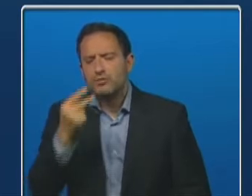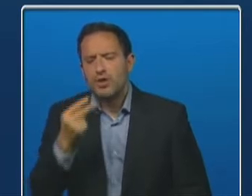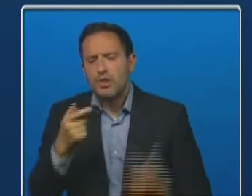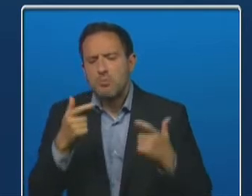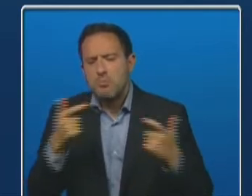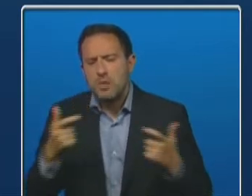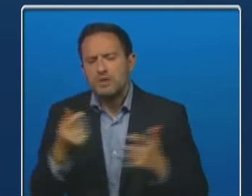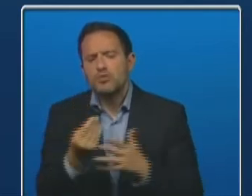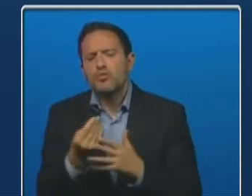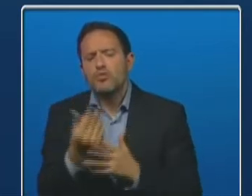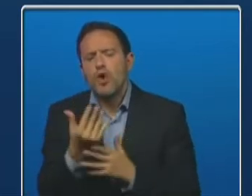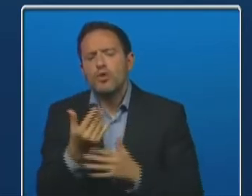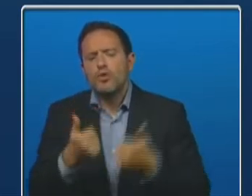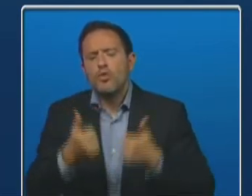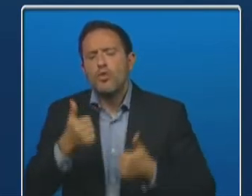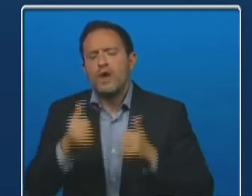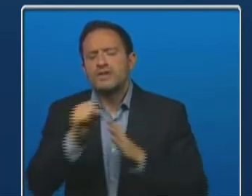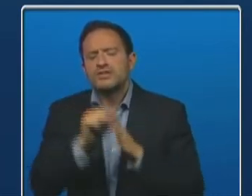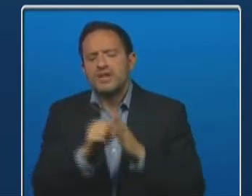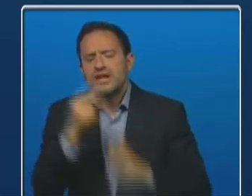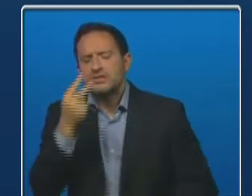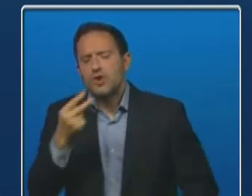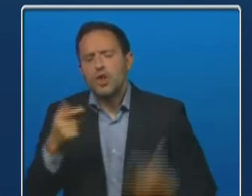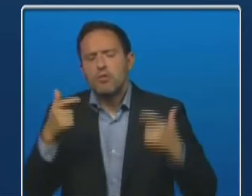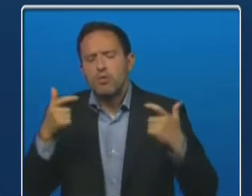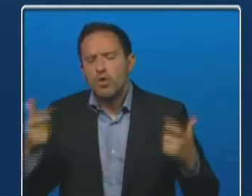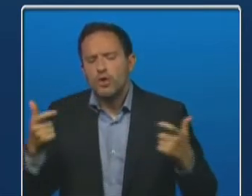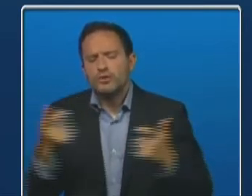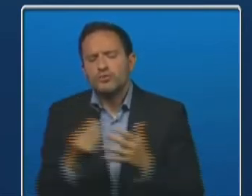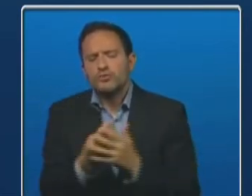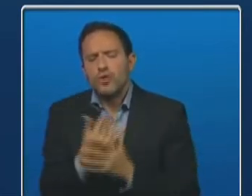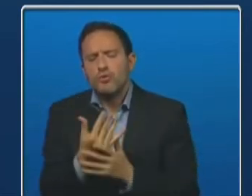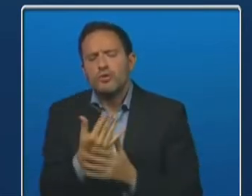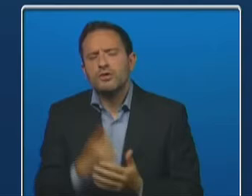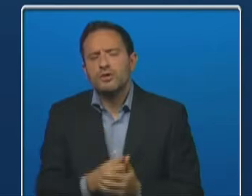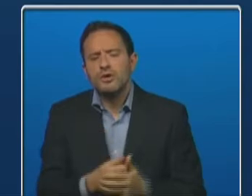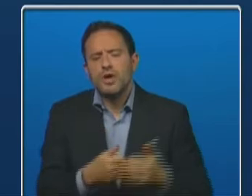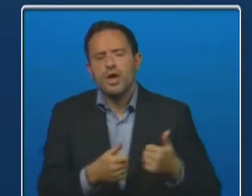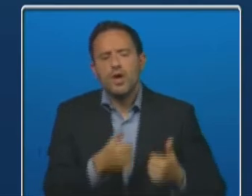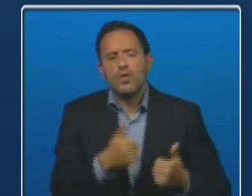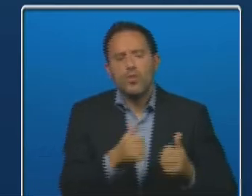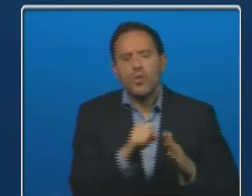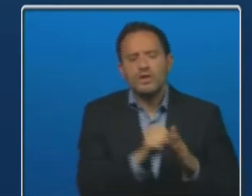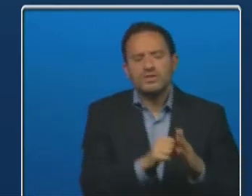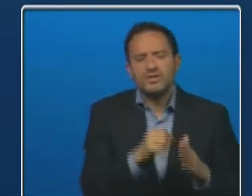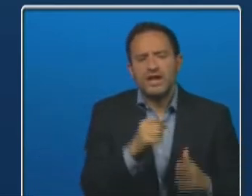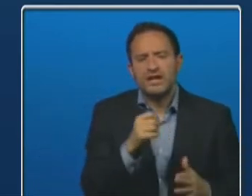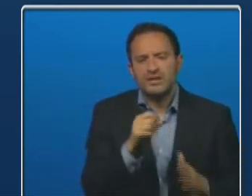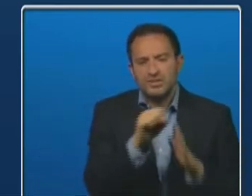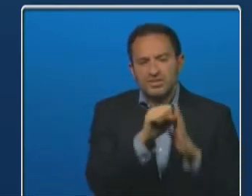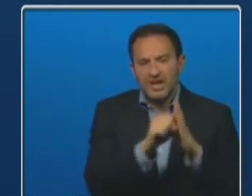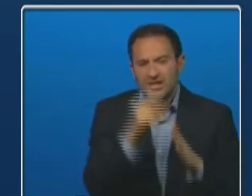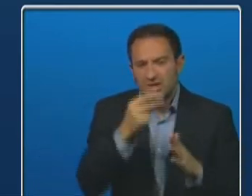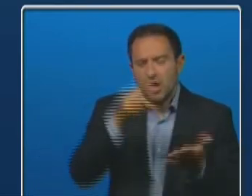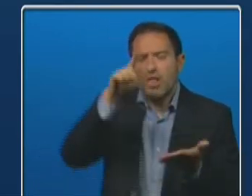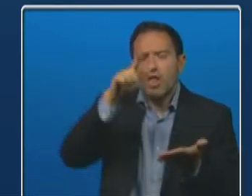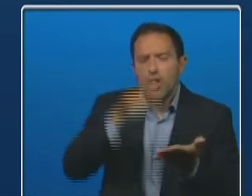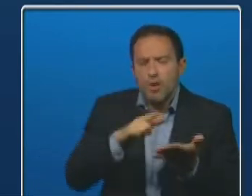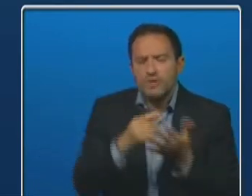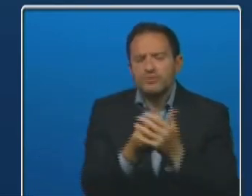population. Which states saw the largest growth, and which states saw in that region the lowest growth rates?